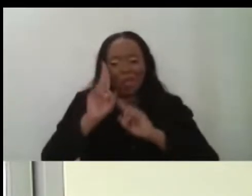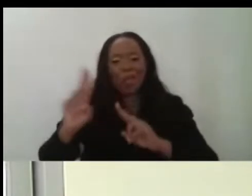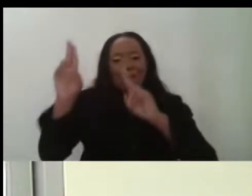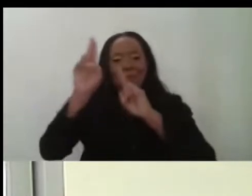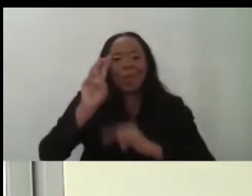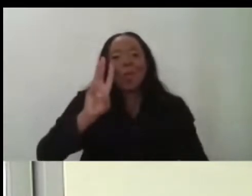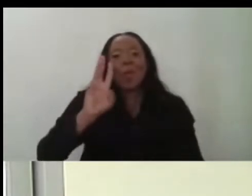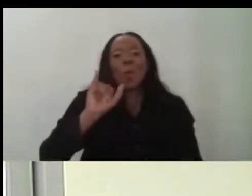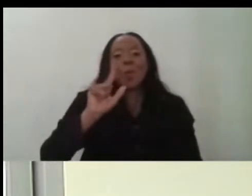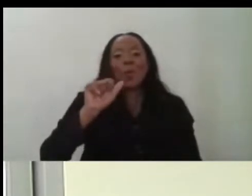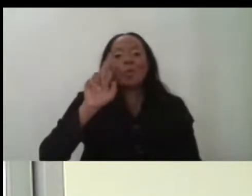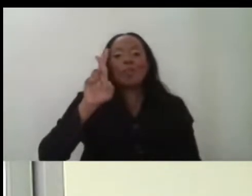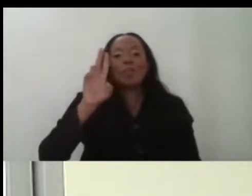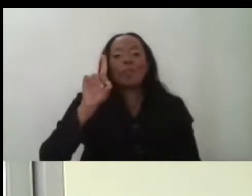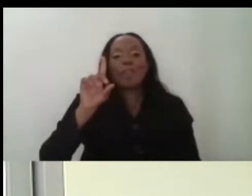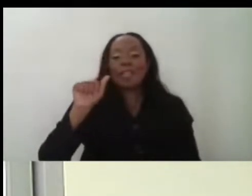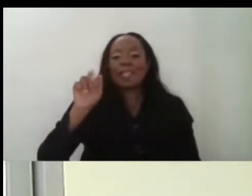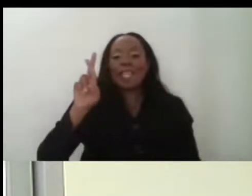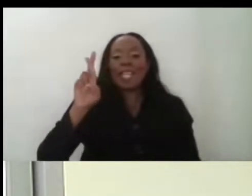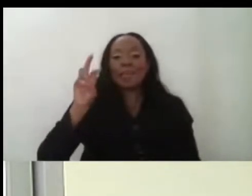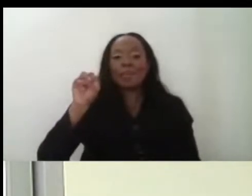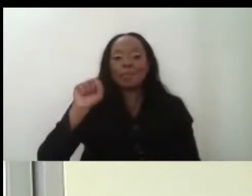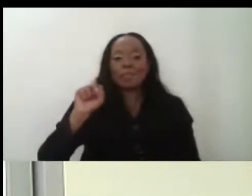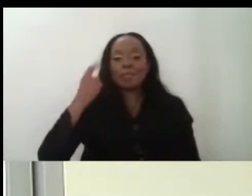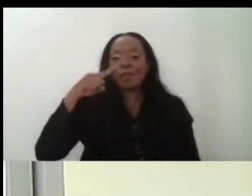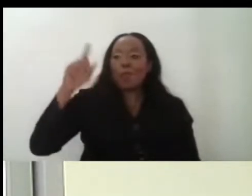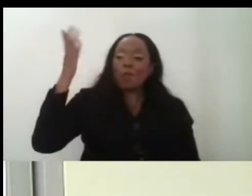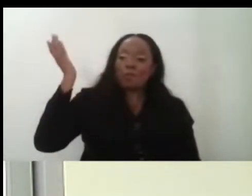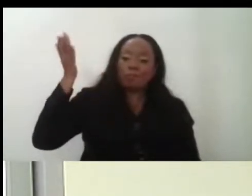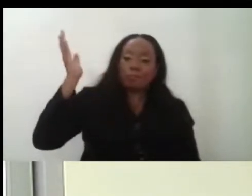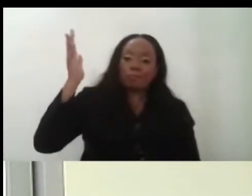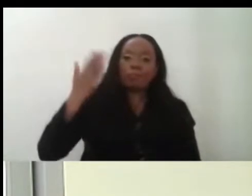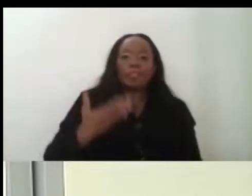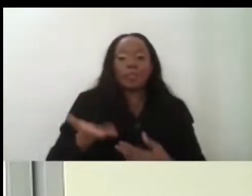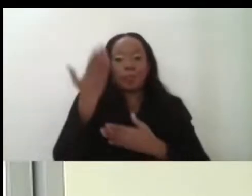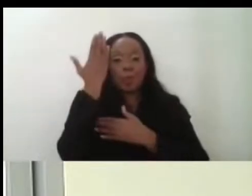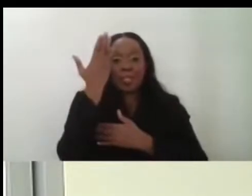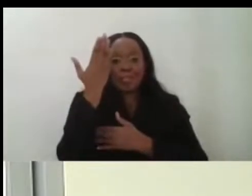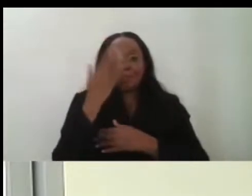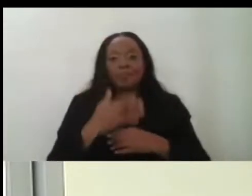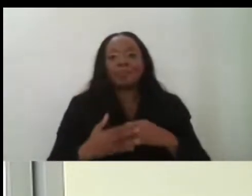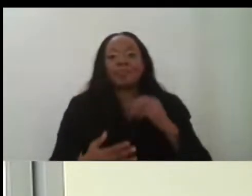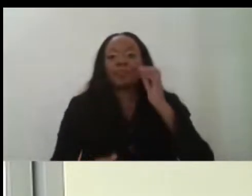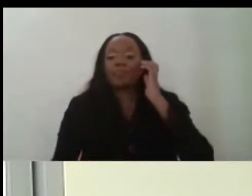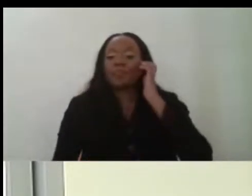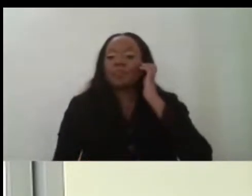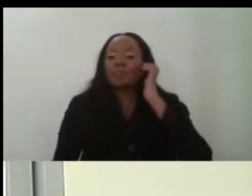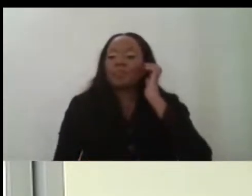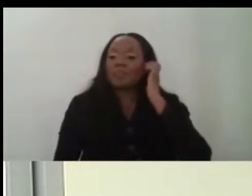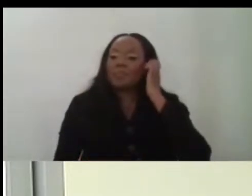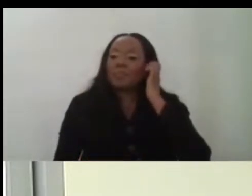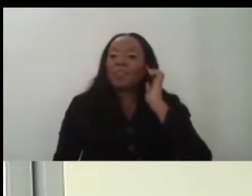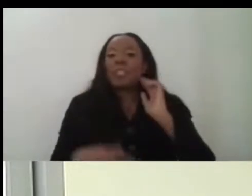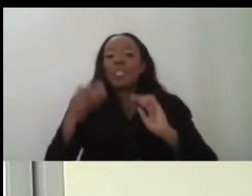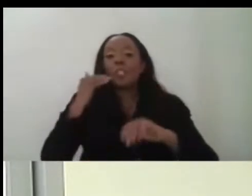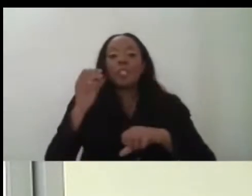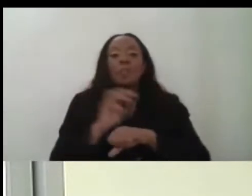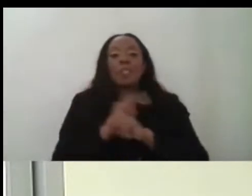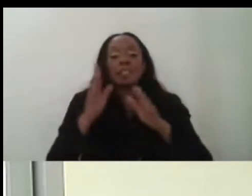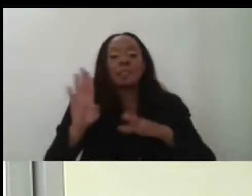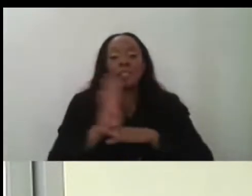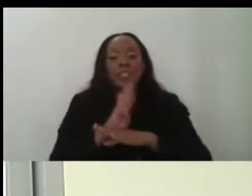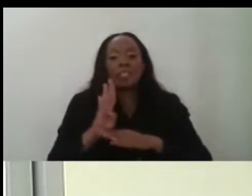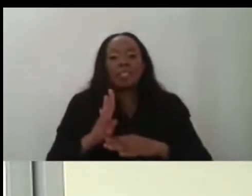Wilfred Abrams, for his feature address this morning. We do know the minister is quite busy. I always say that we have probably